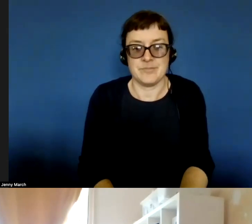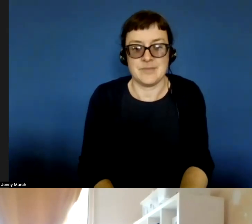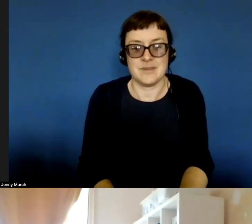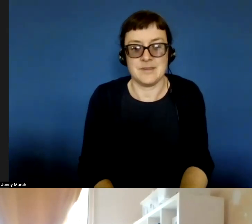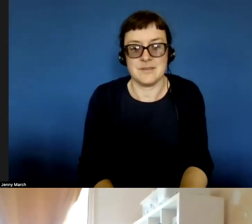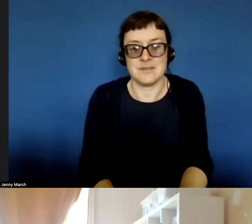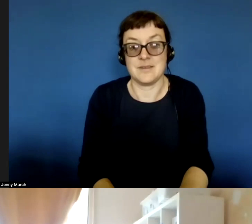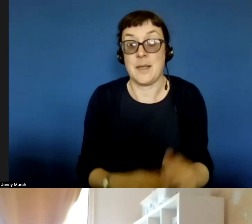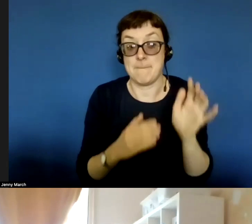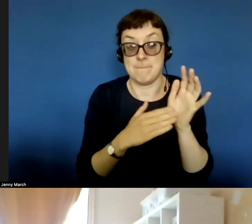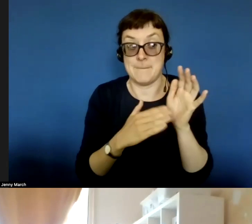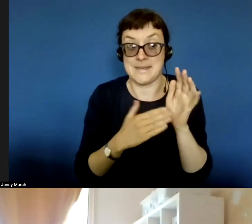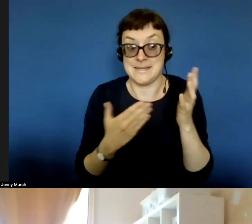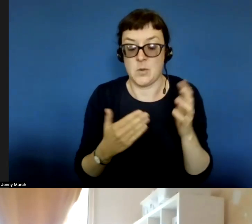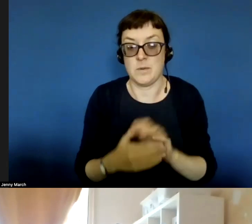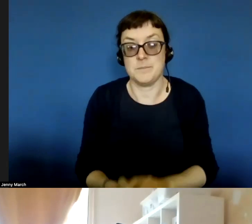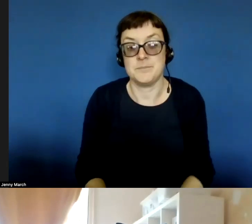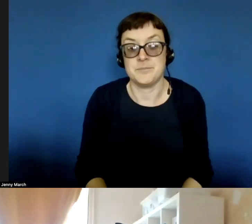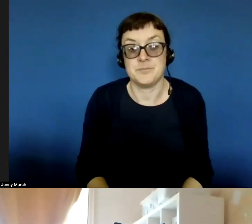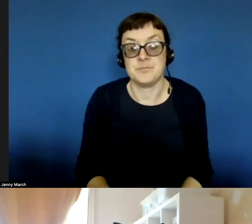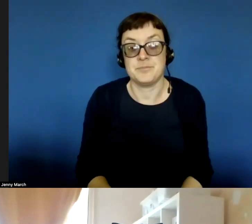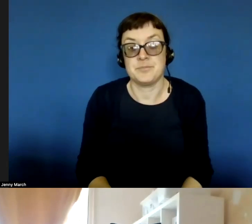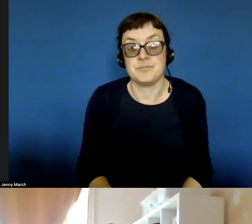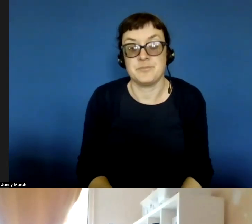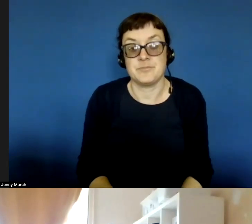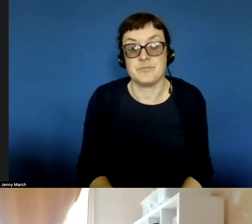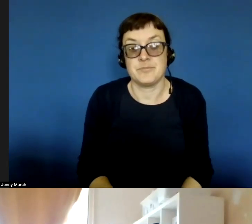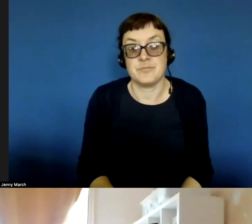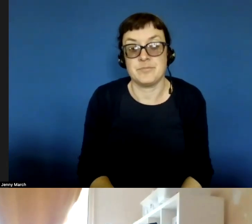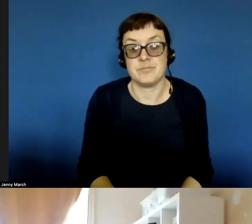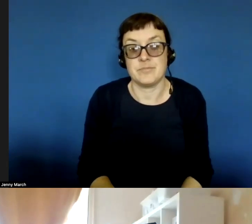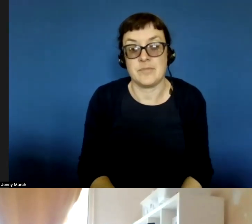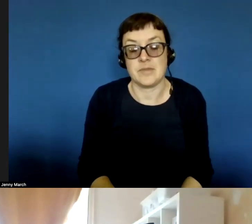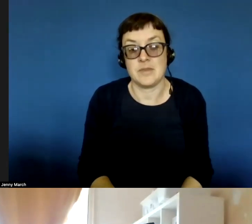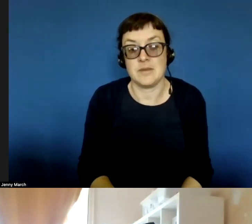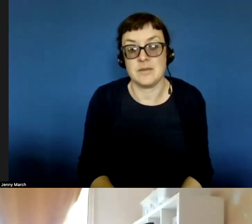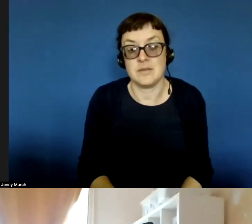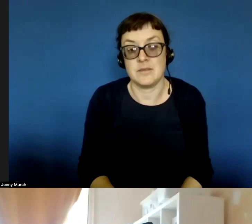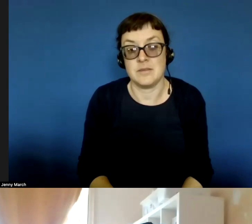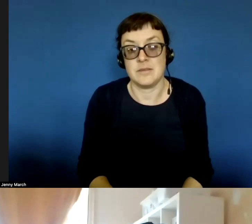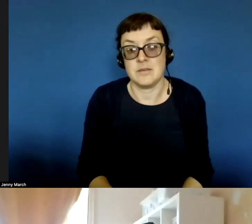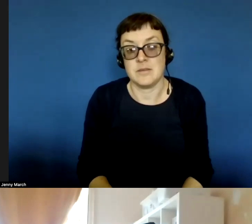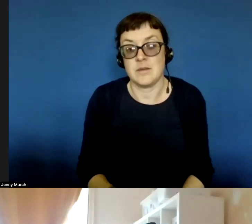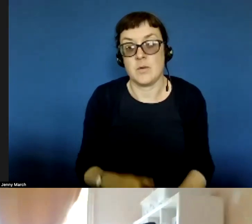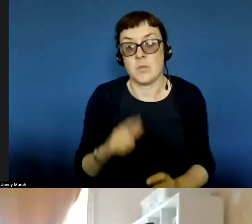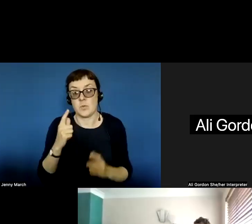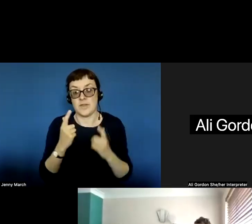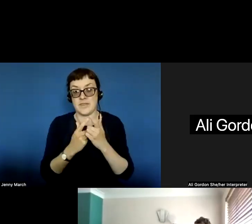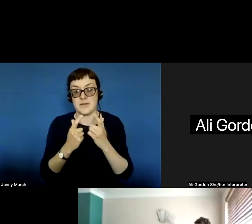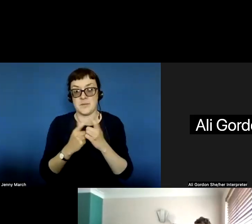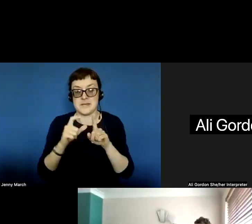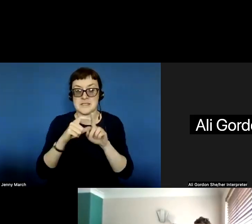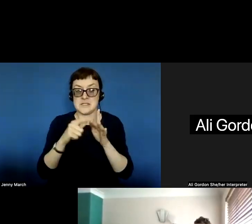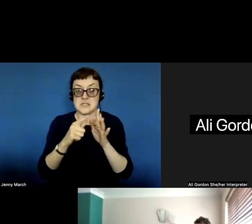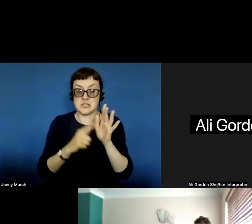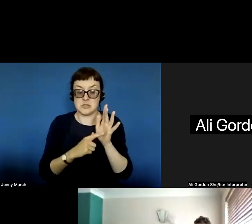Mandy, I'll come to you next. It was just a thing that Dal said that struck